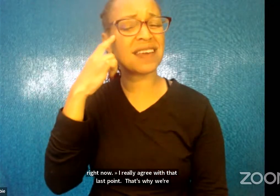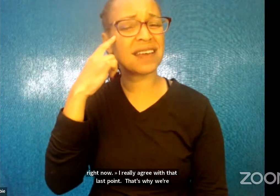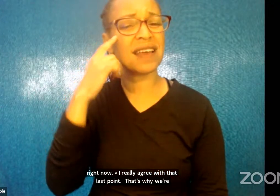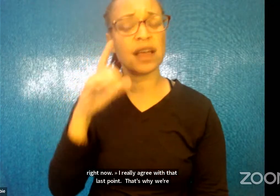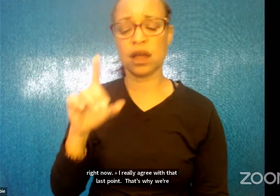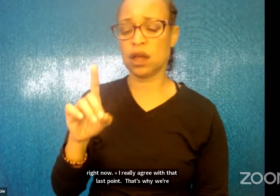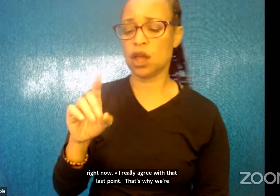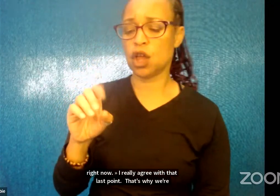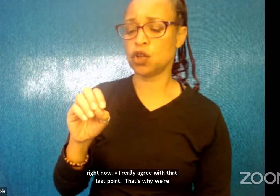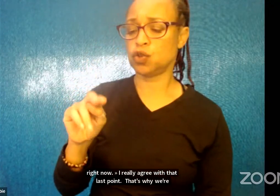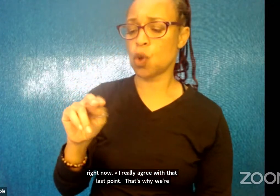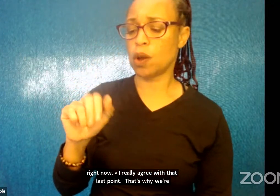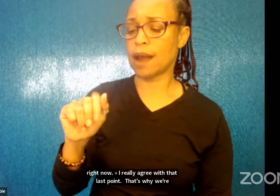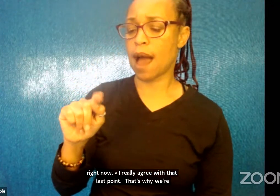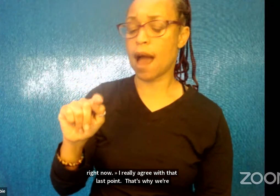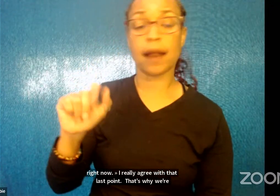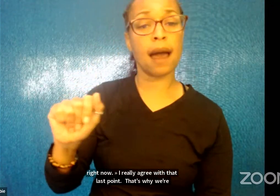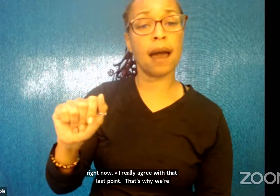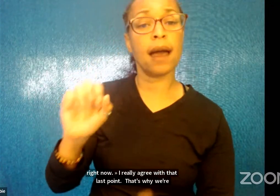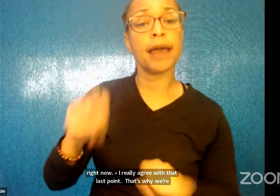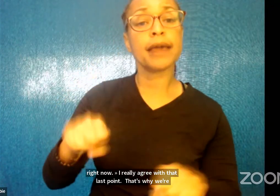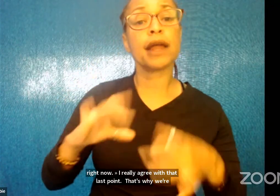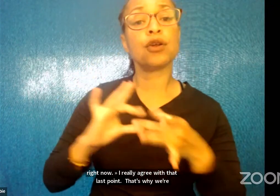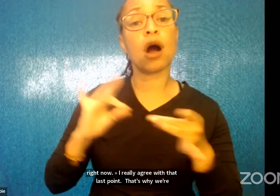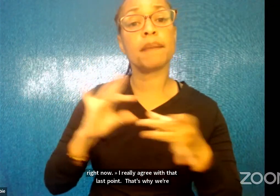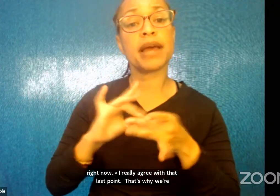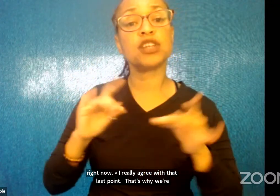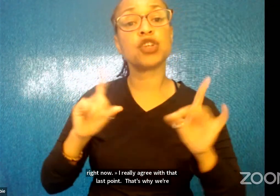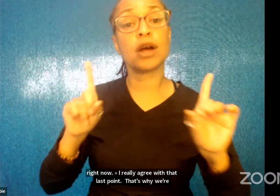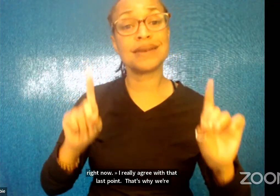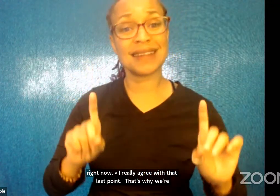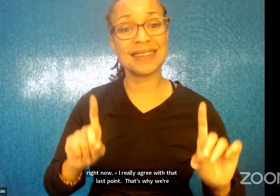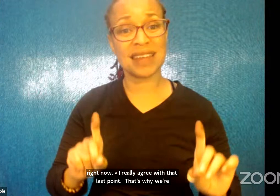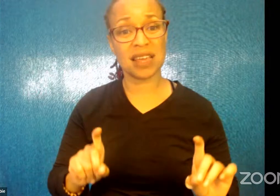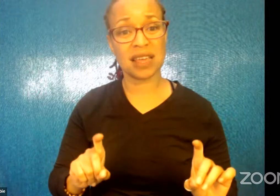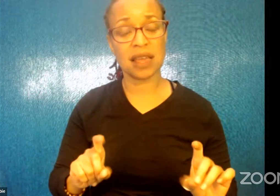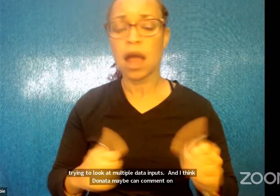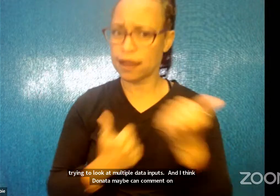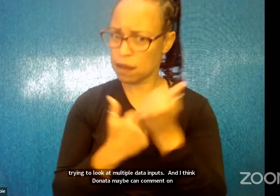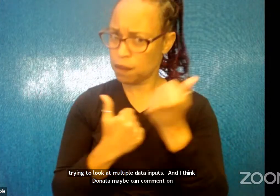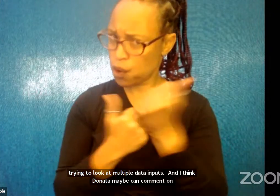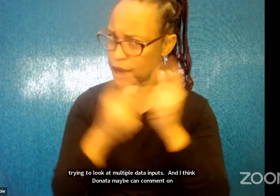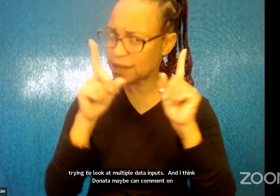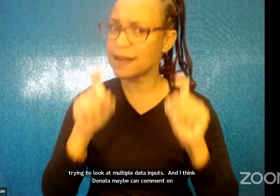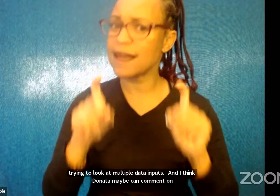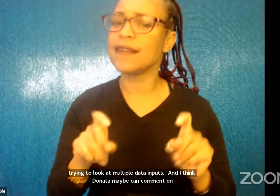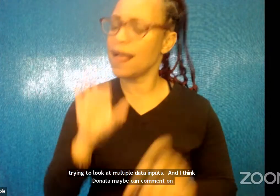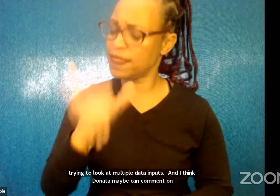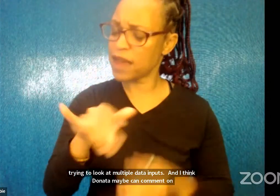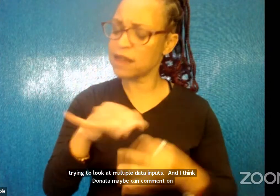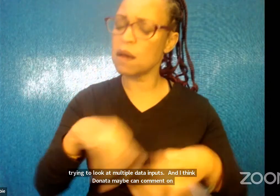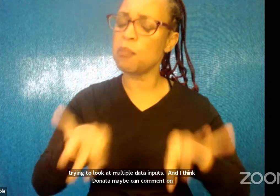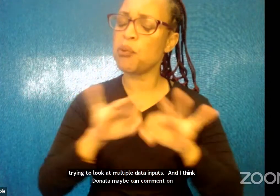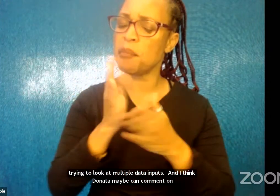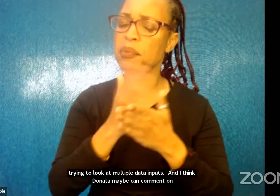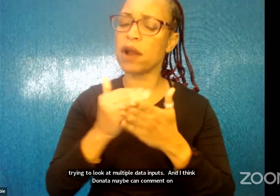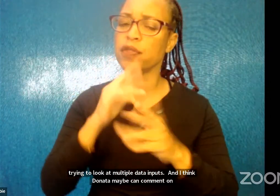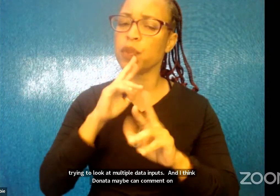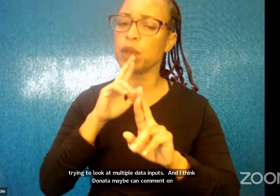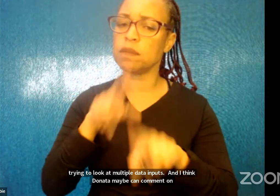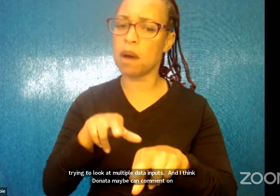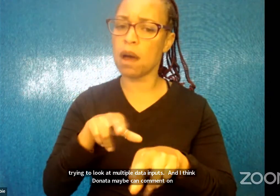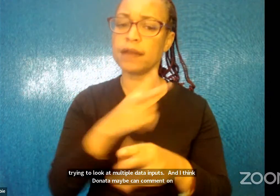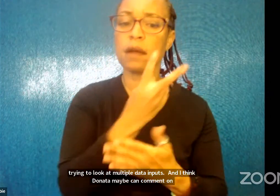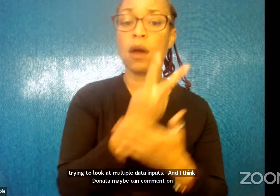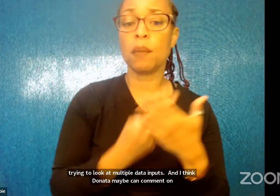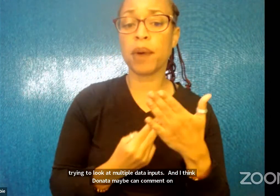Janada maybe can comment on testing. I mean, we certainly, supporting testing continues to be an important part of response. Both, I think,